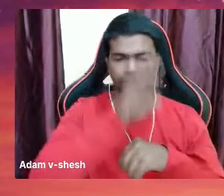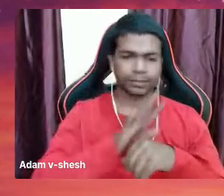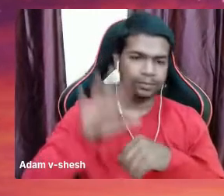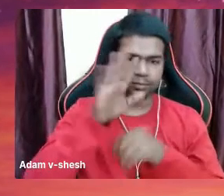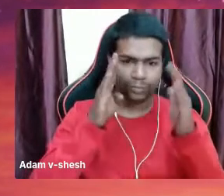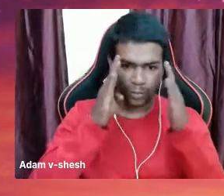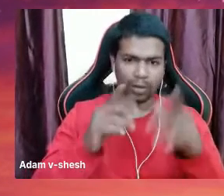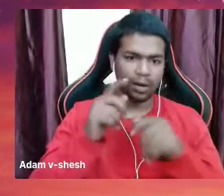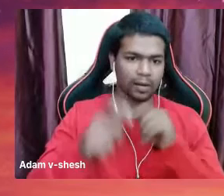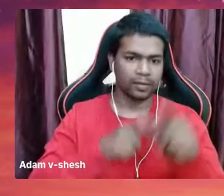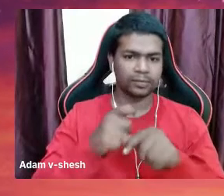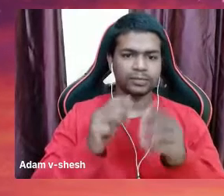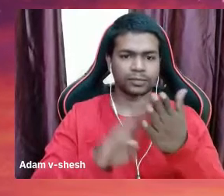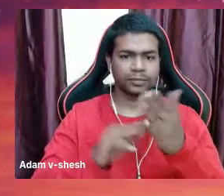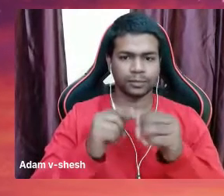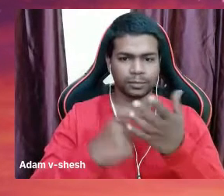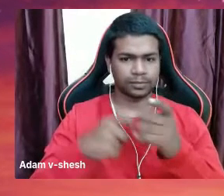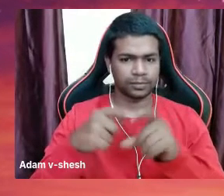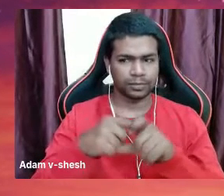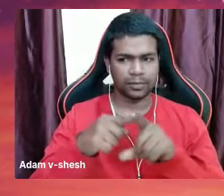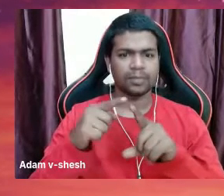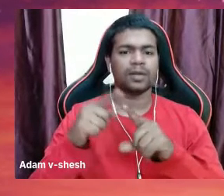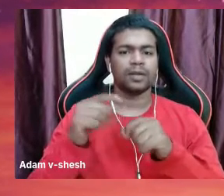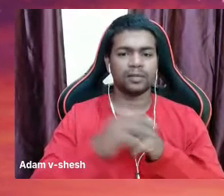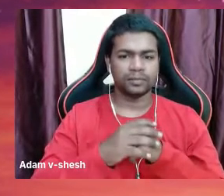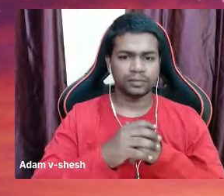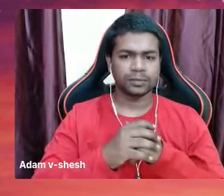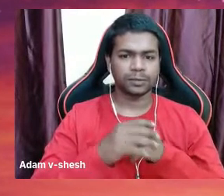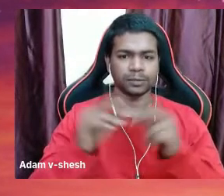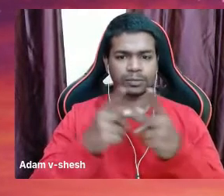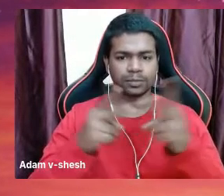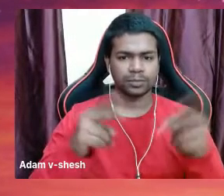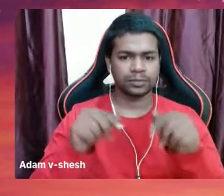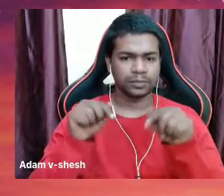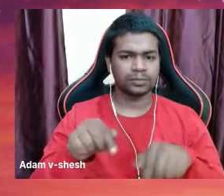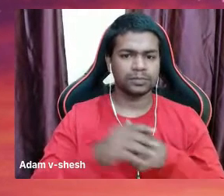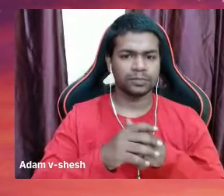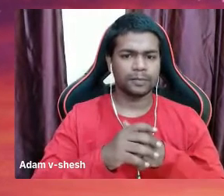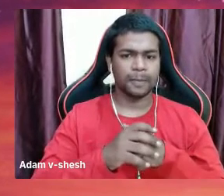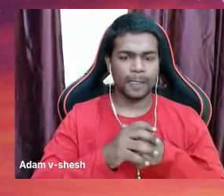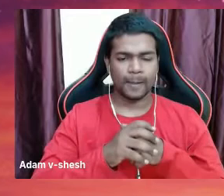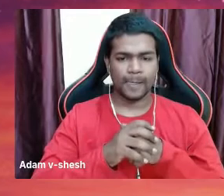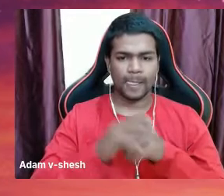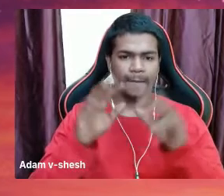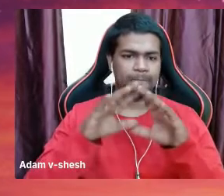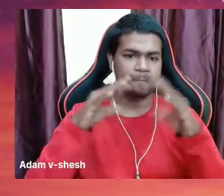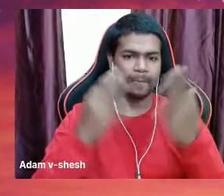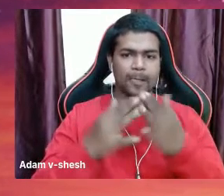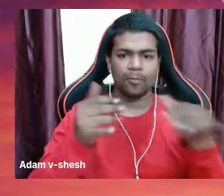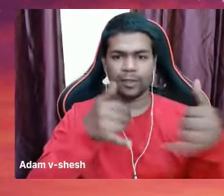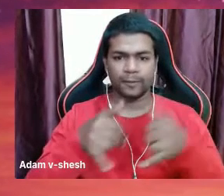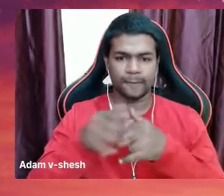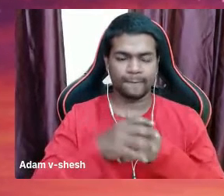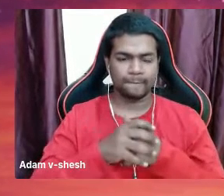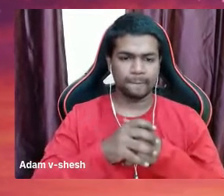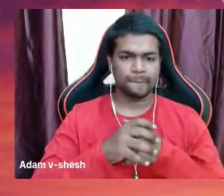companies, marketplaces, mobility companies, phone and so forth, to now becoming a key player in the global game. And